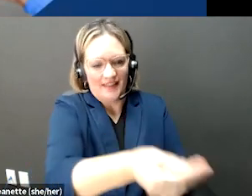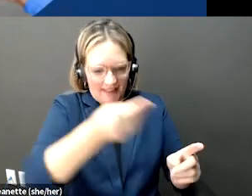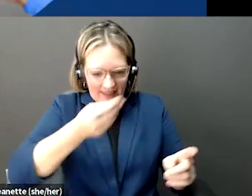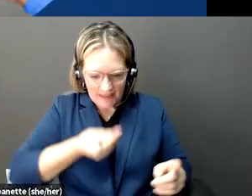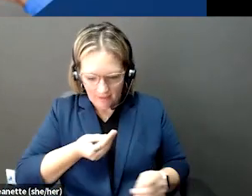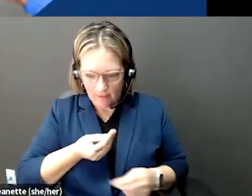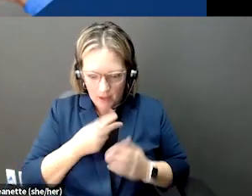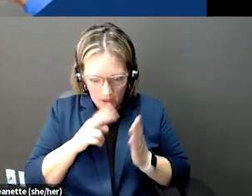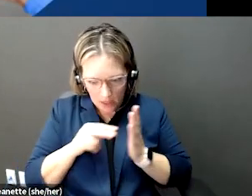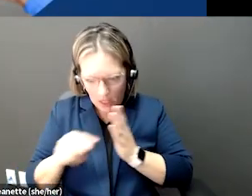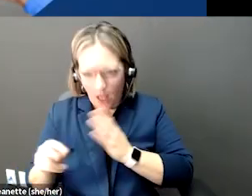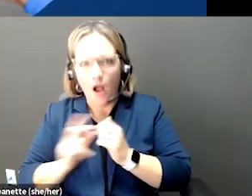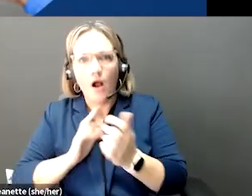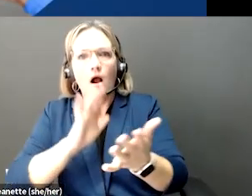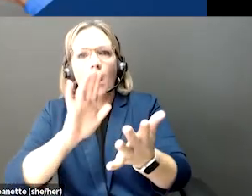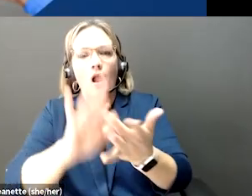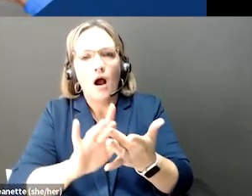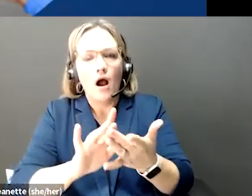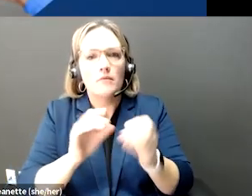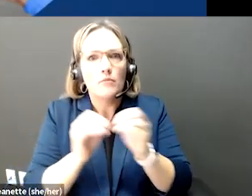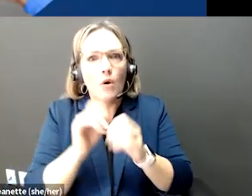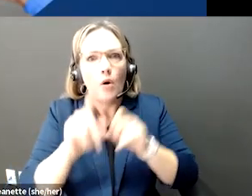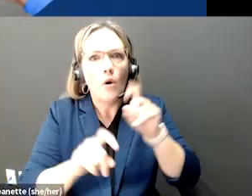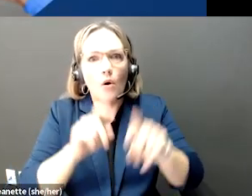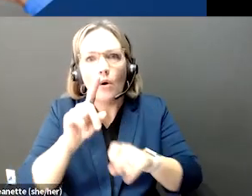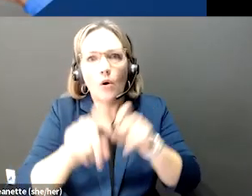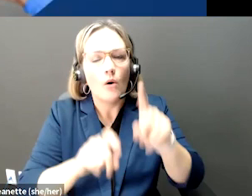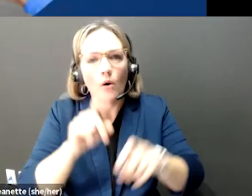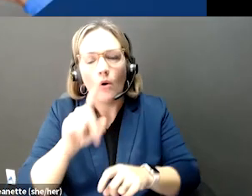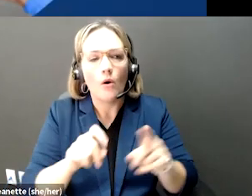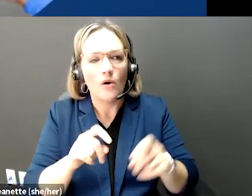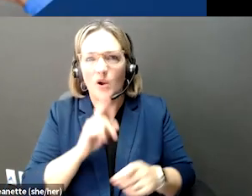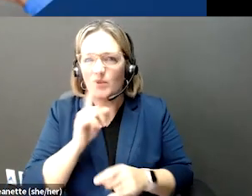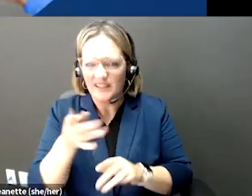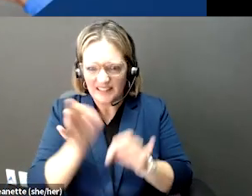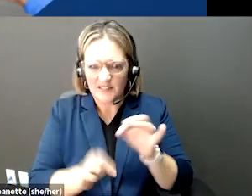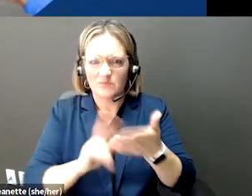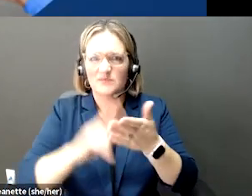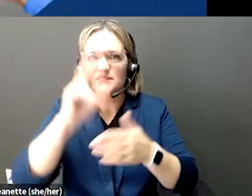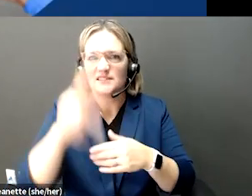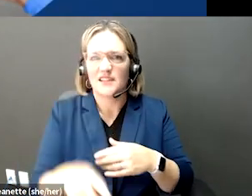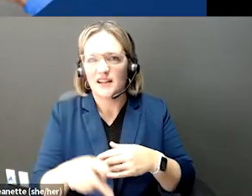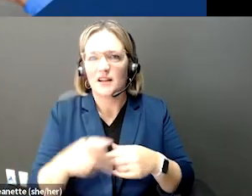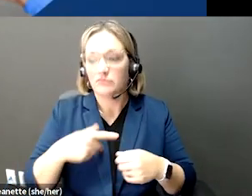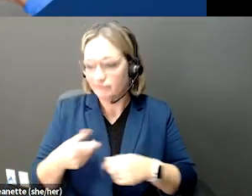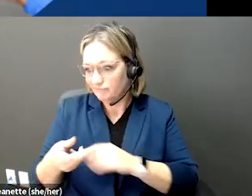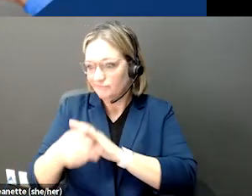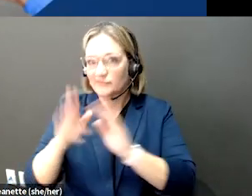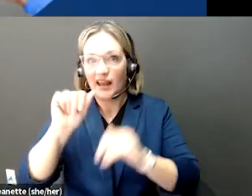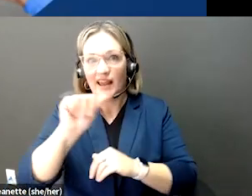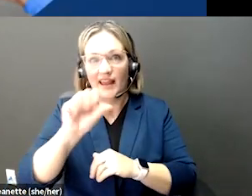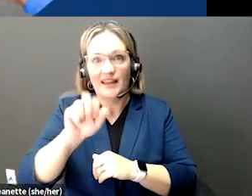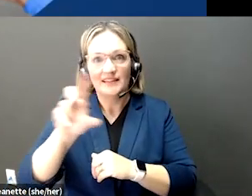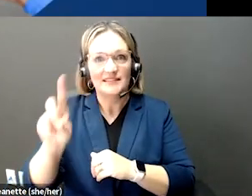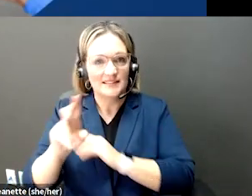information. It was extremely simple to sign Ethan up and to send off a copy of Ethan's diagnosis. Once I